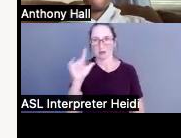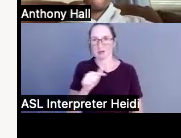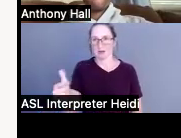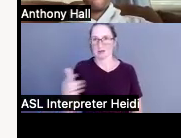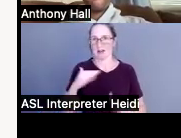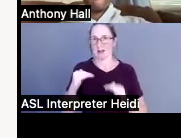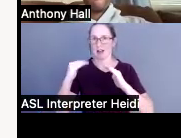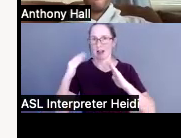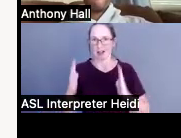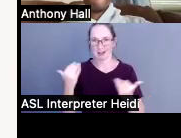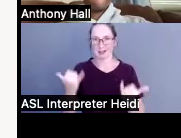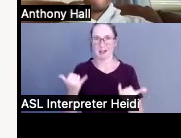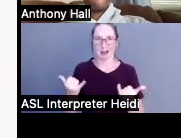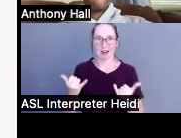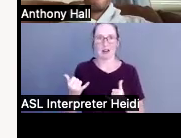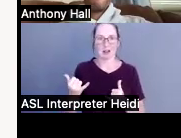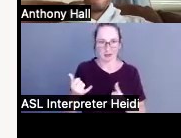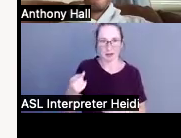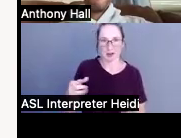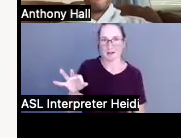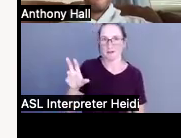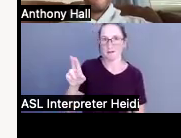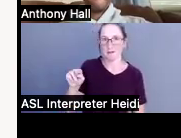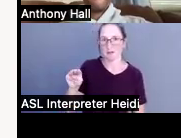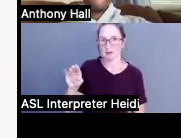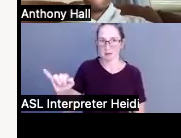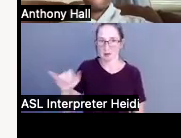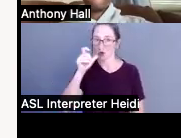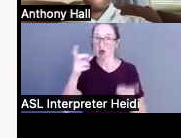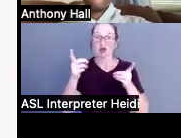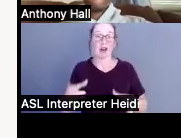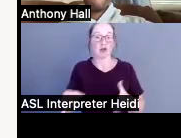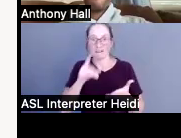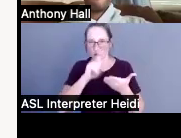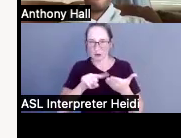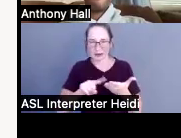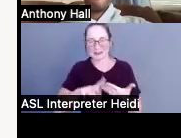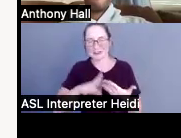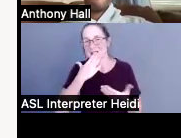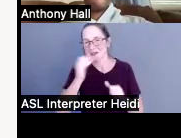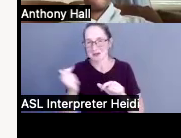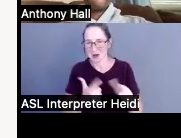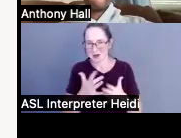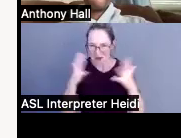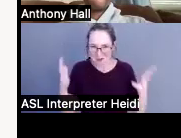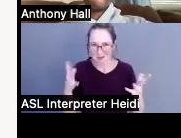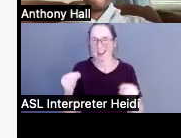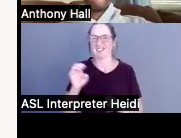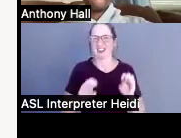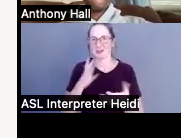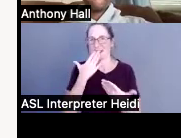my colleague Fumi who is the Director of Research. Thank you all so much and